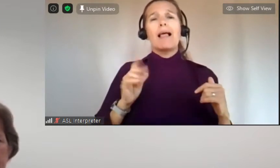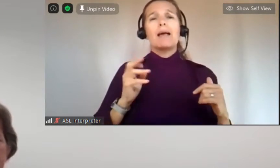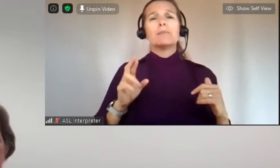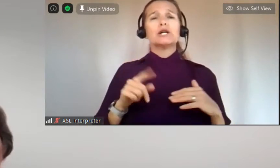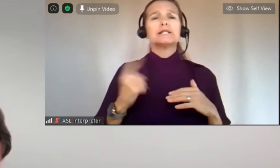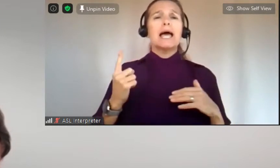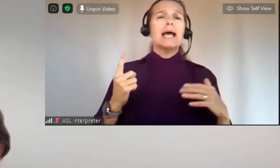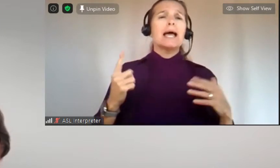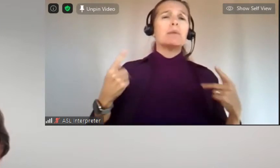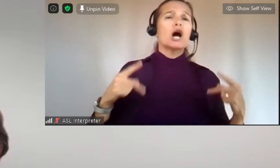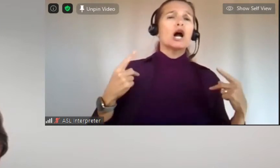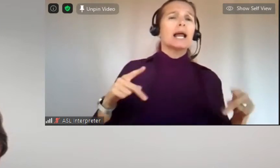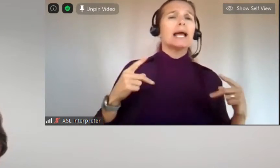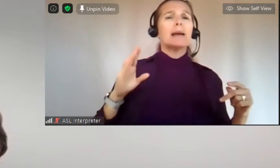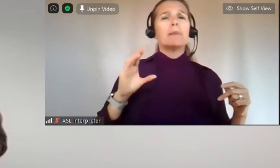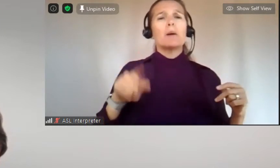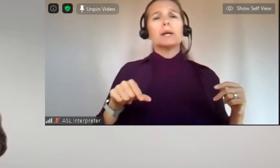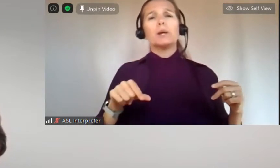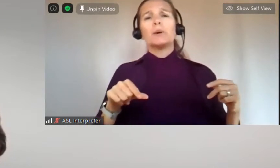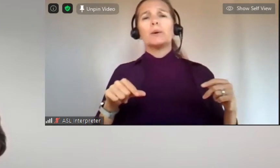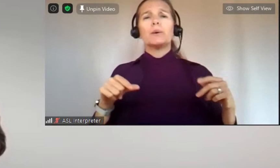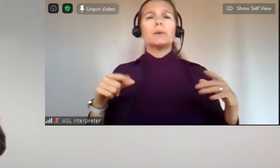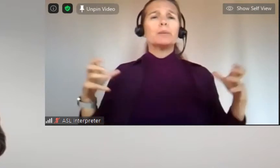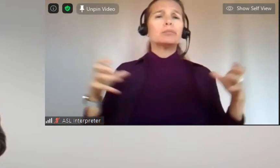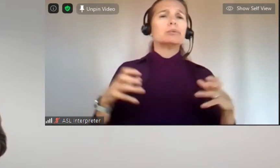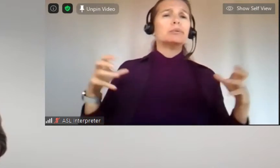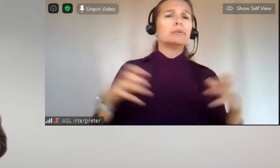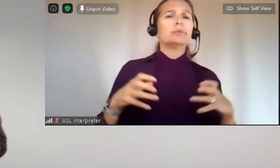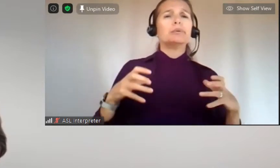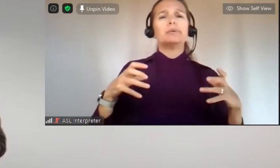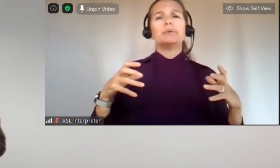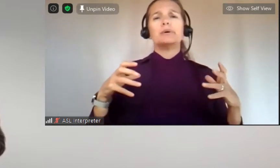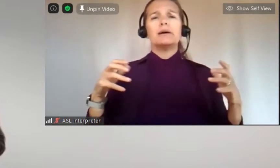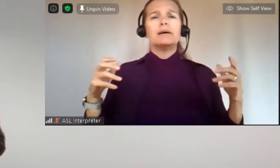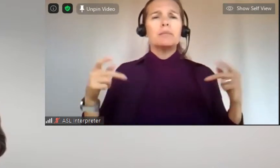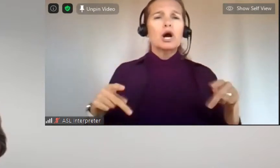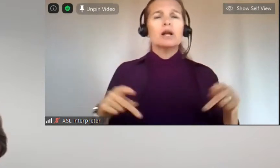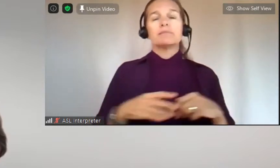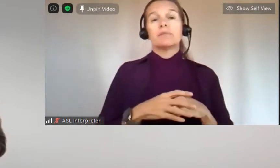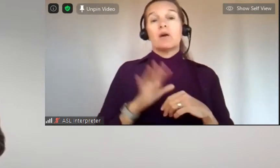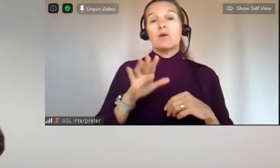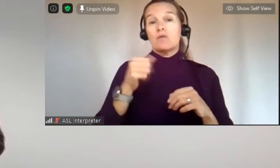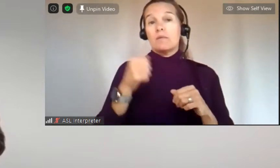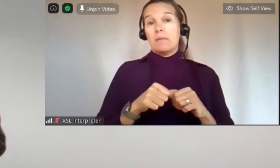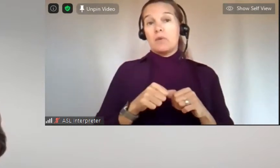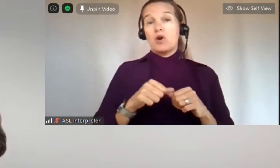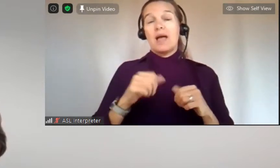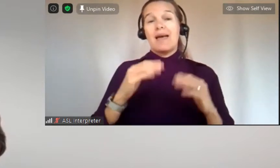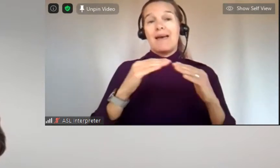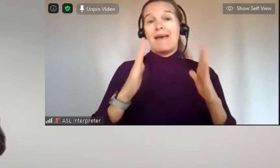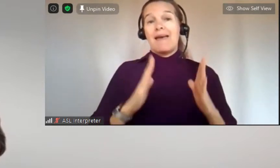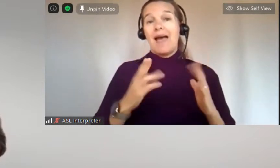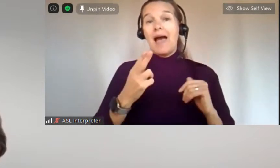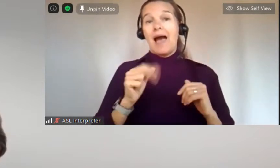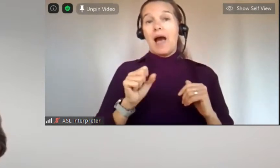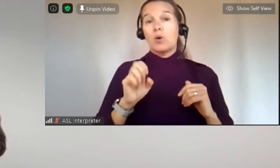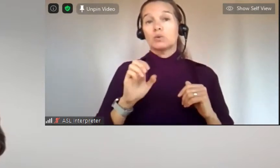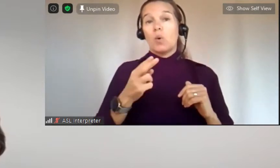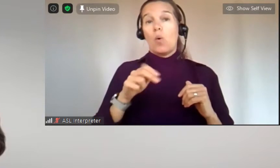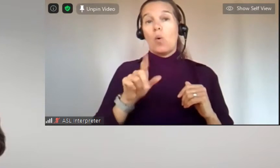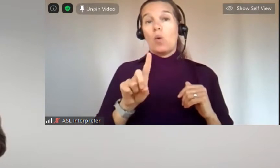gatherings. Please remember that a household is 6 people. More is very